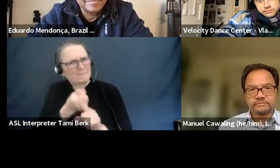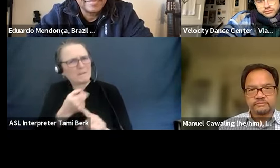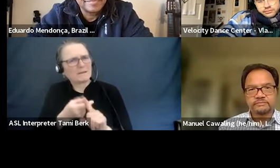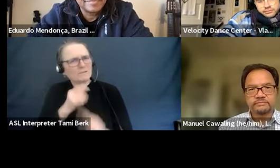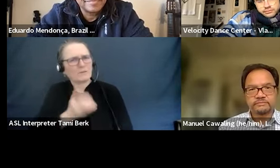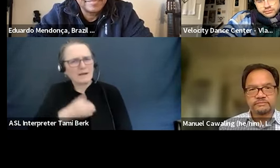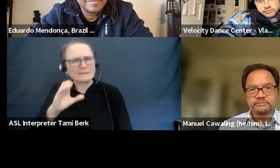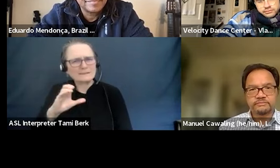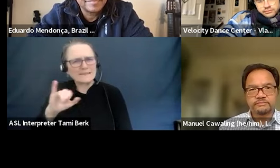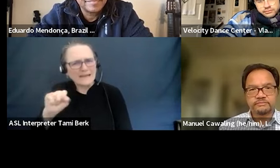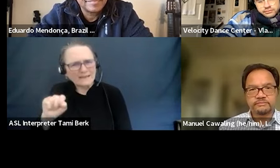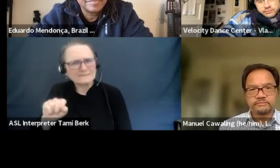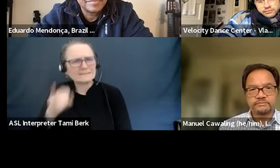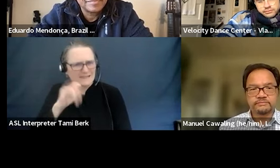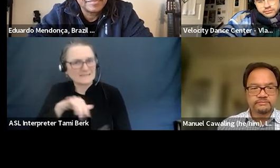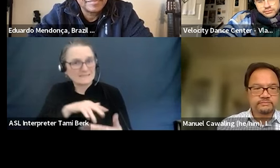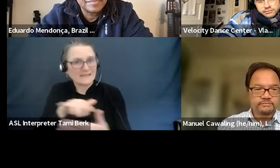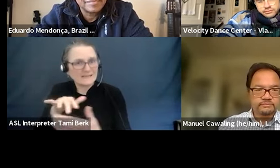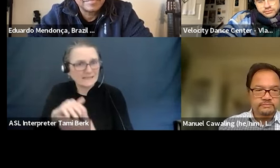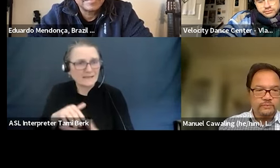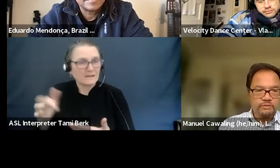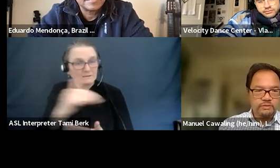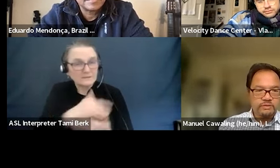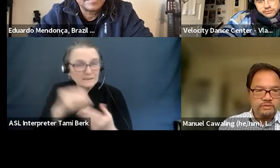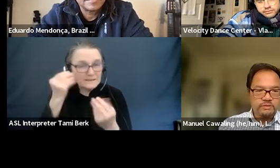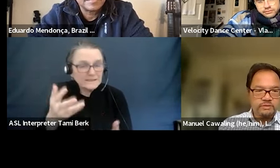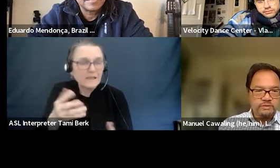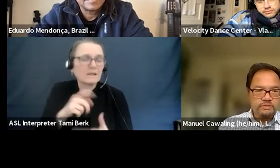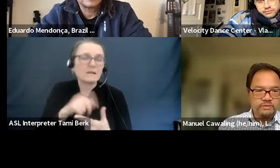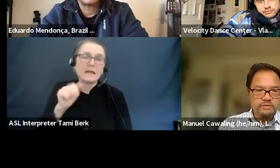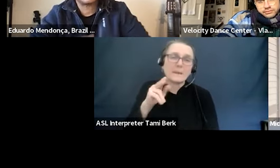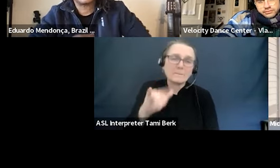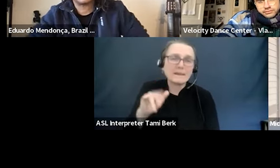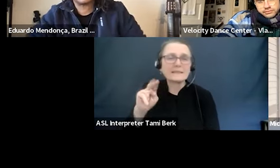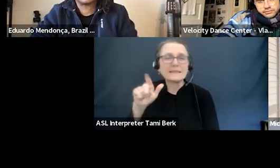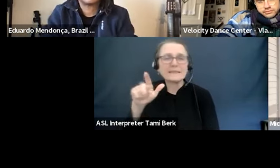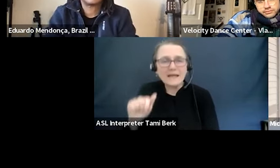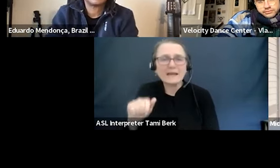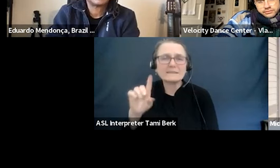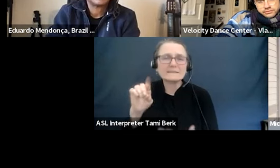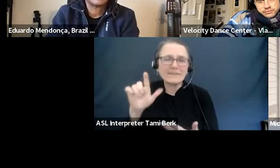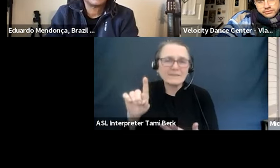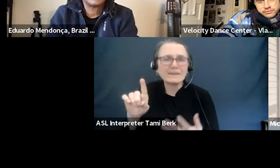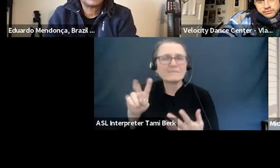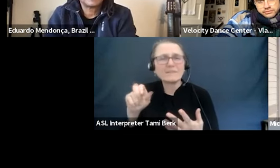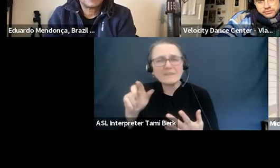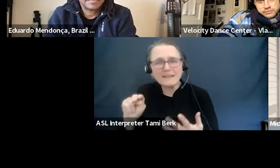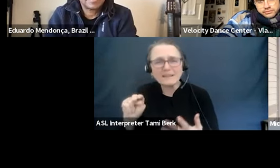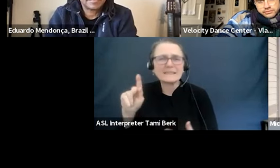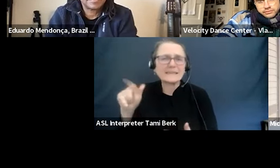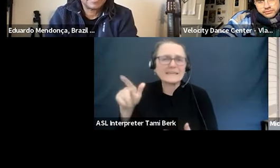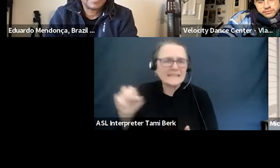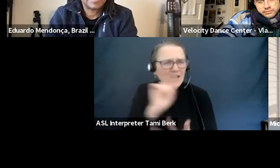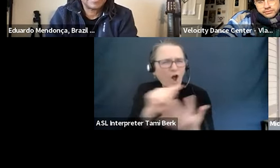engaging with it. Um, to Amy, Nina, David, Vivian, Kate, uh, thank you so much for sharing your professional